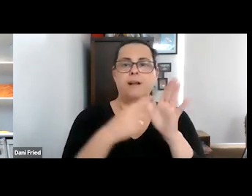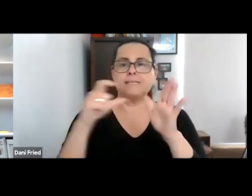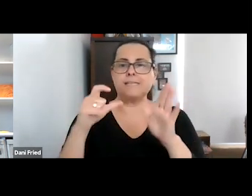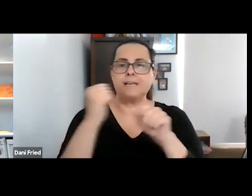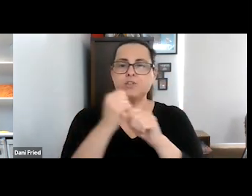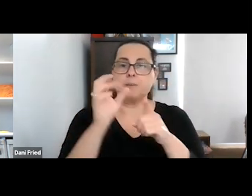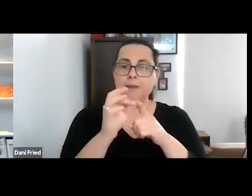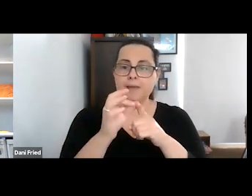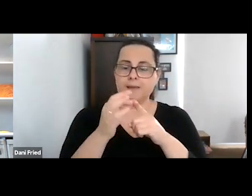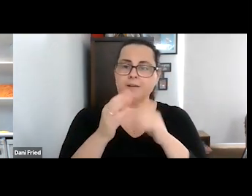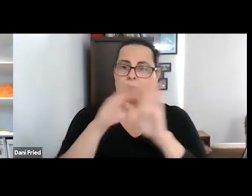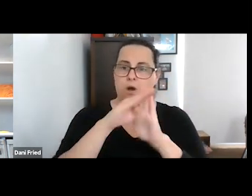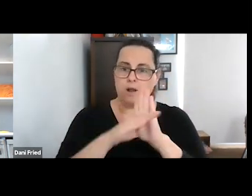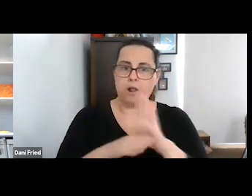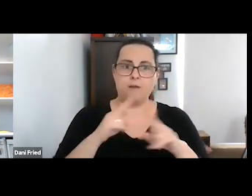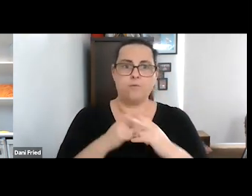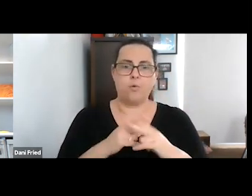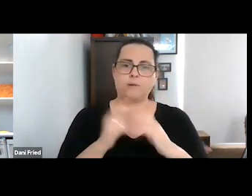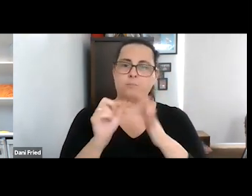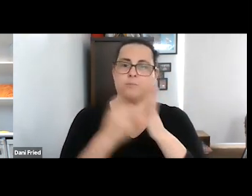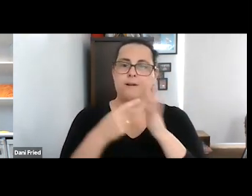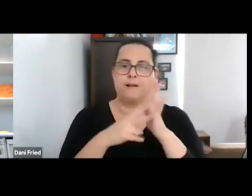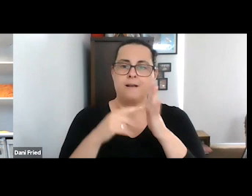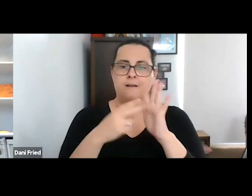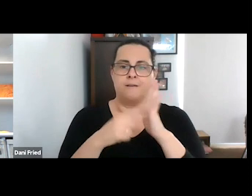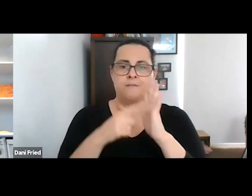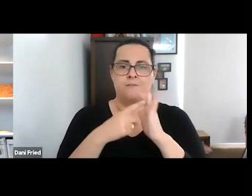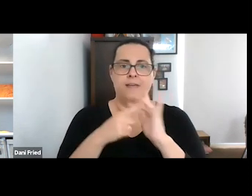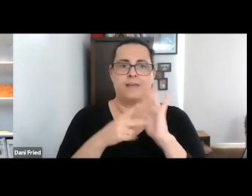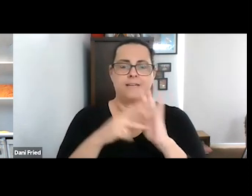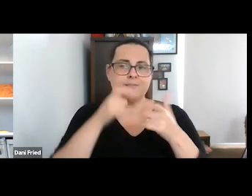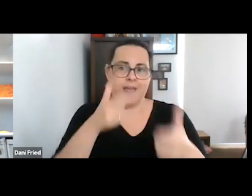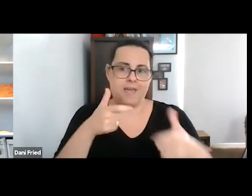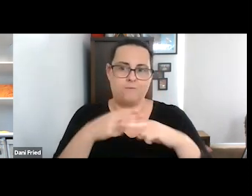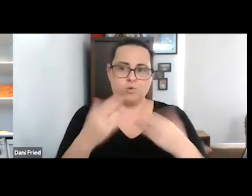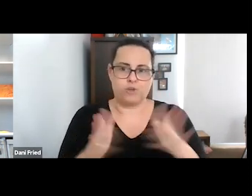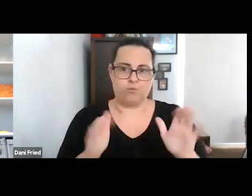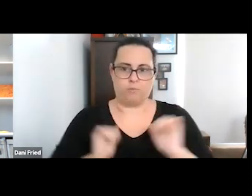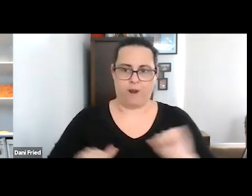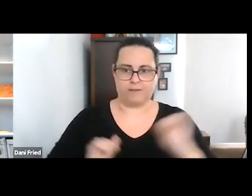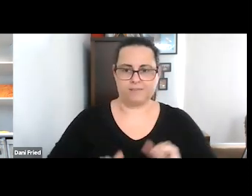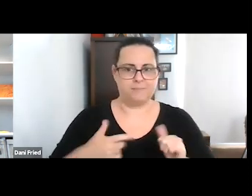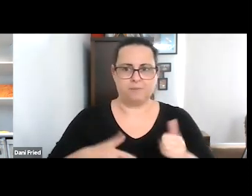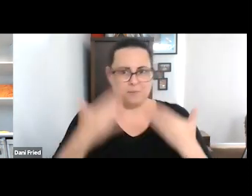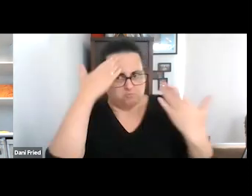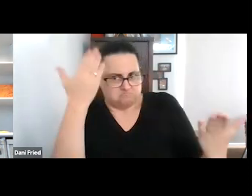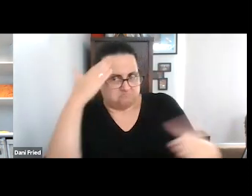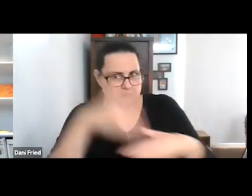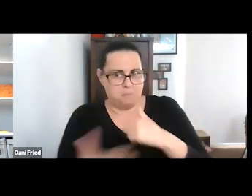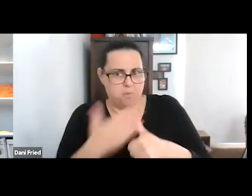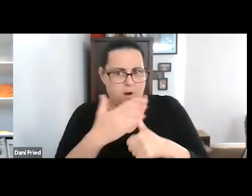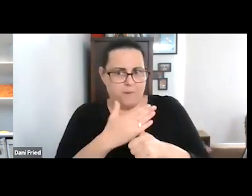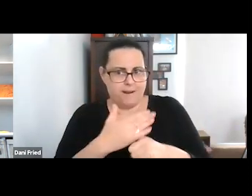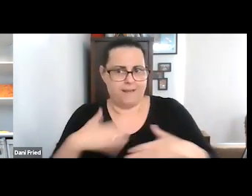guidelines for preventive care in general practice. And I'll explain that now because when you're outside the primary healthcare bubble, you